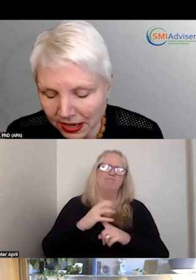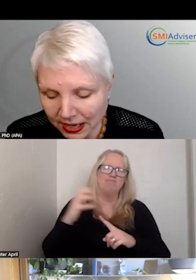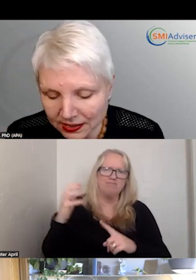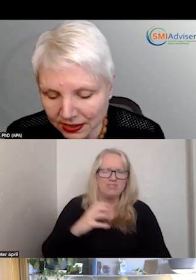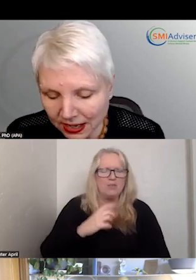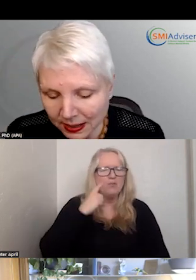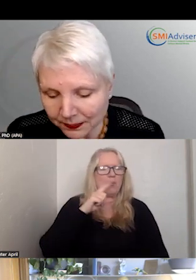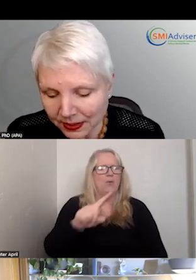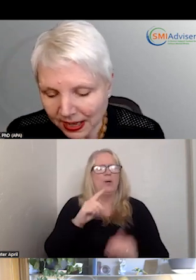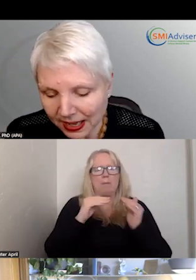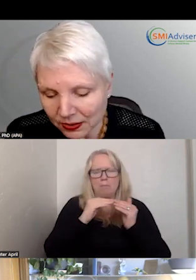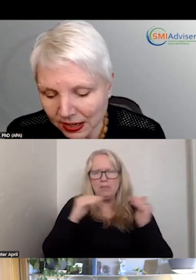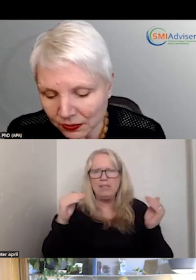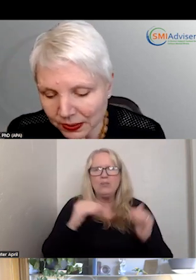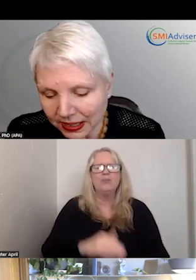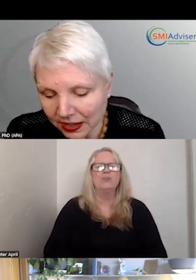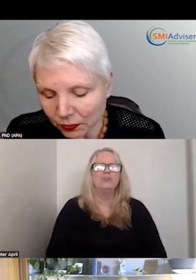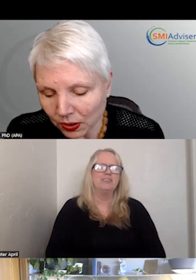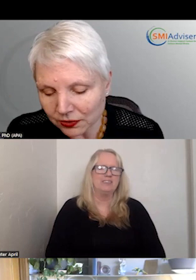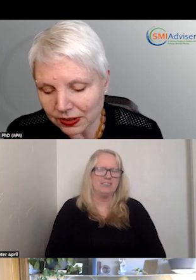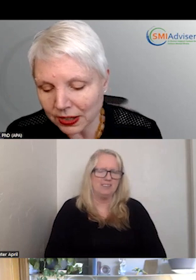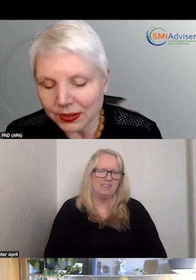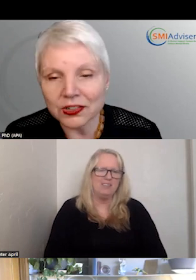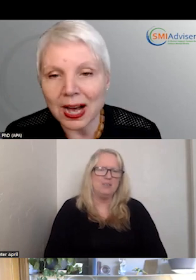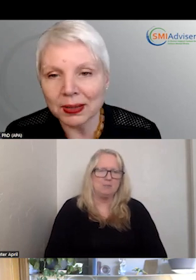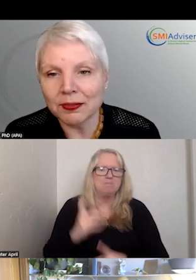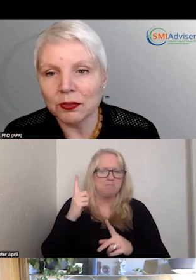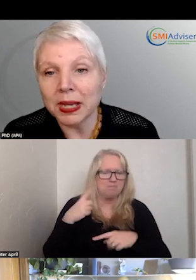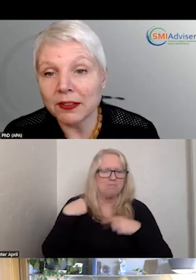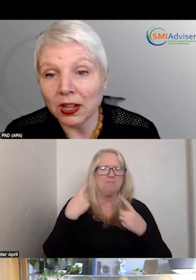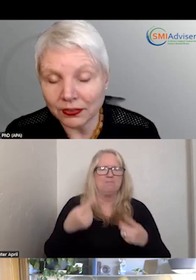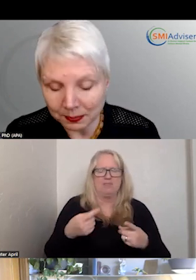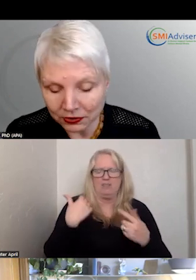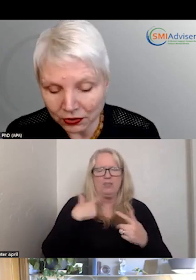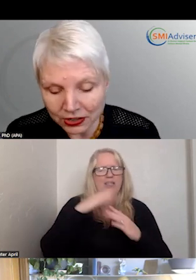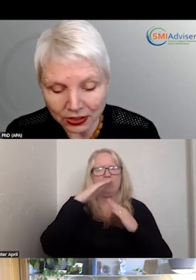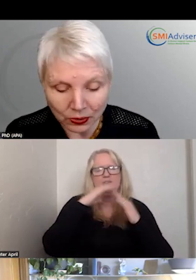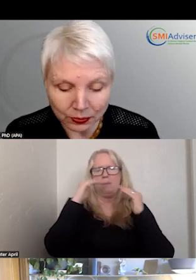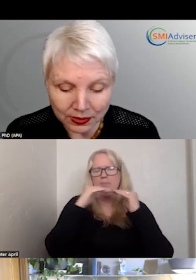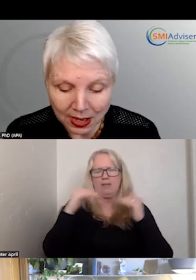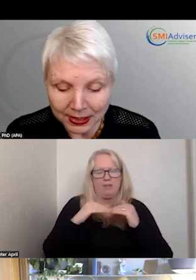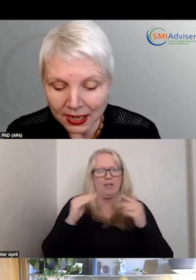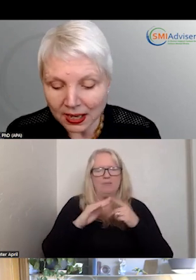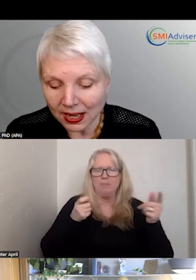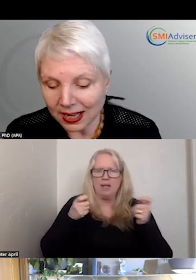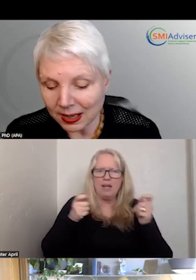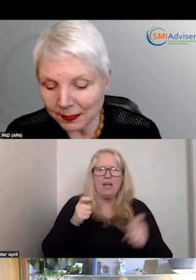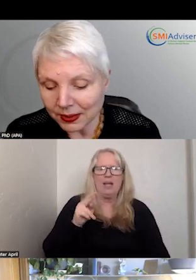peers and really has worked, at the top level of behavioral health administration, worked with